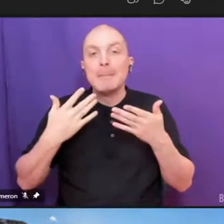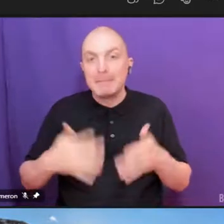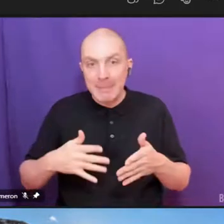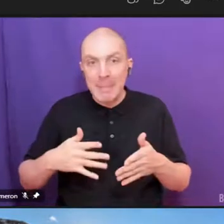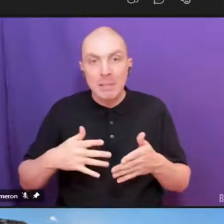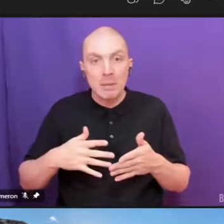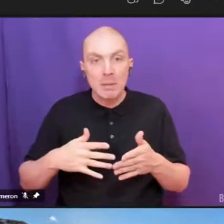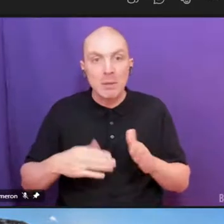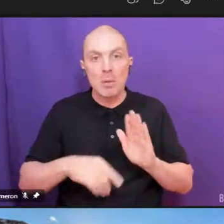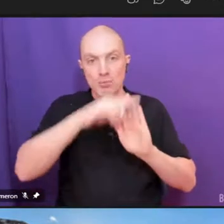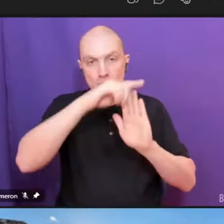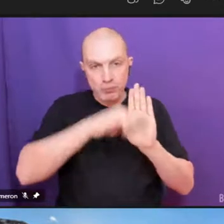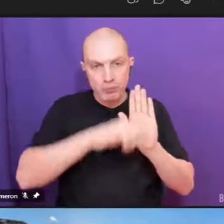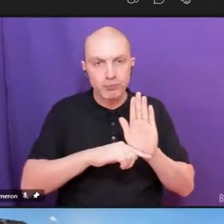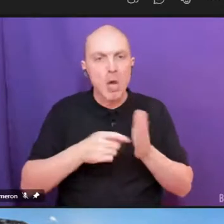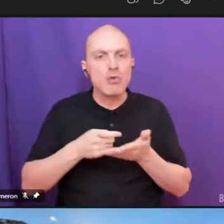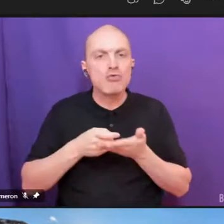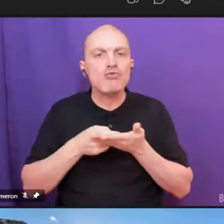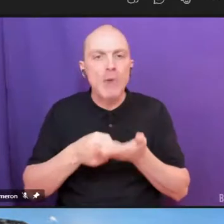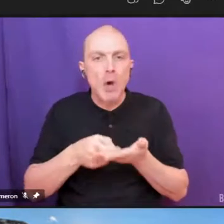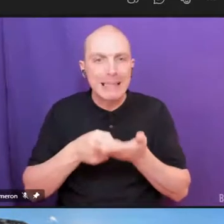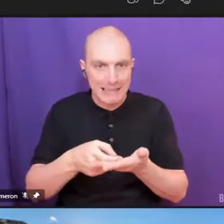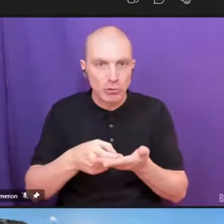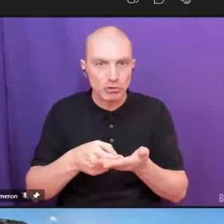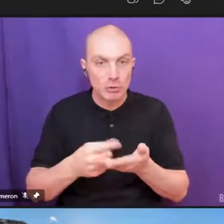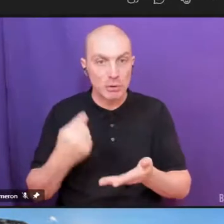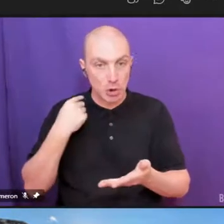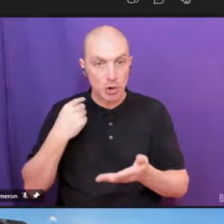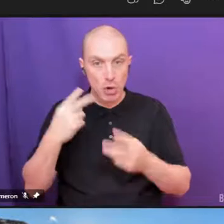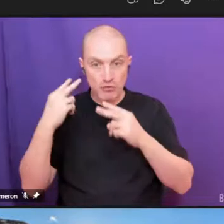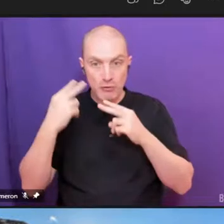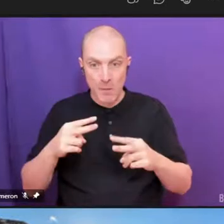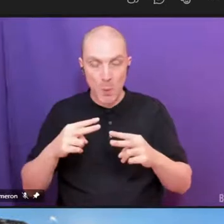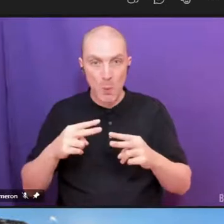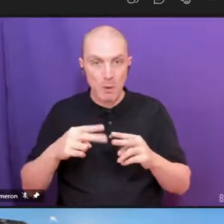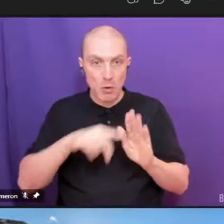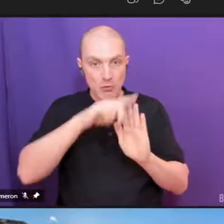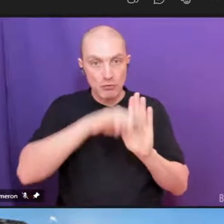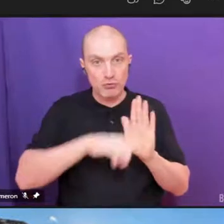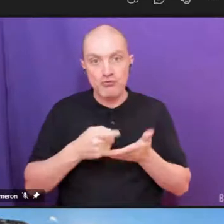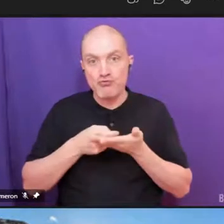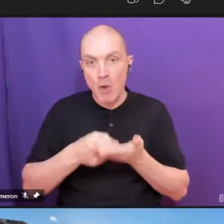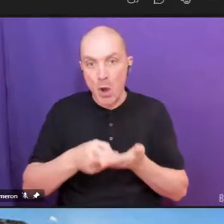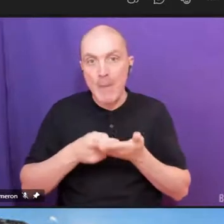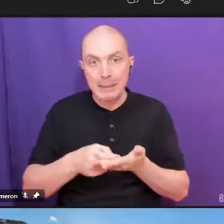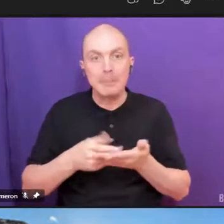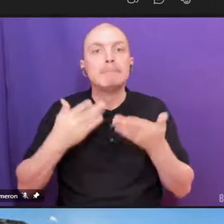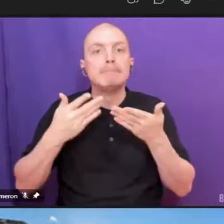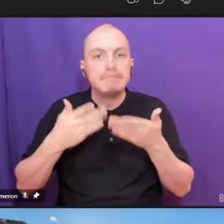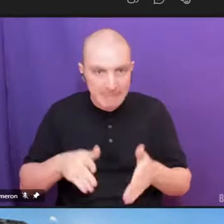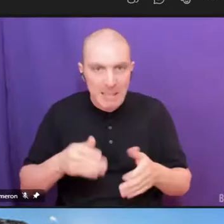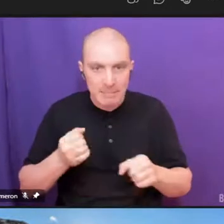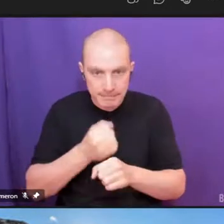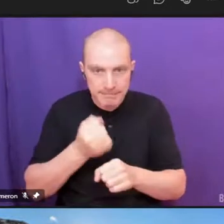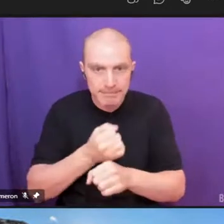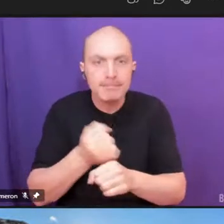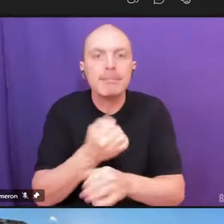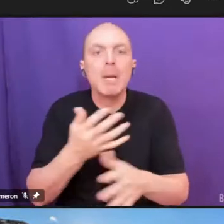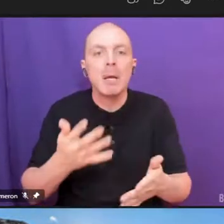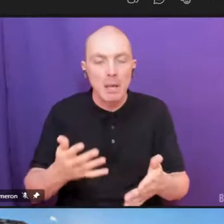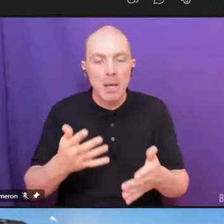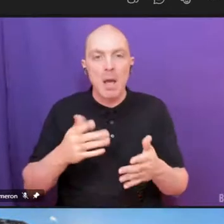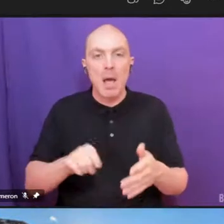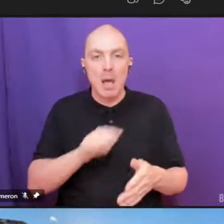review, and the work this year has again followed up on these. And at key message number 13, we note that